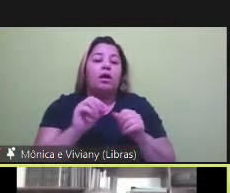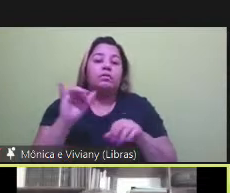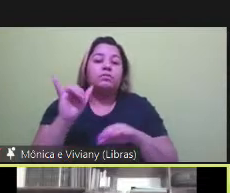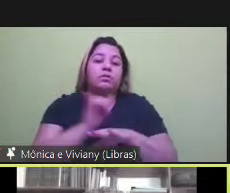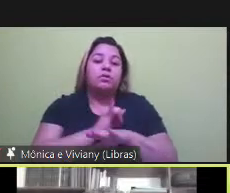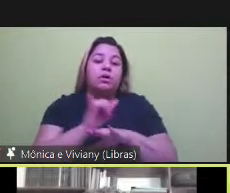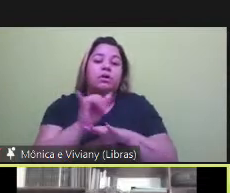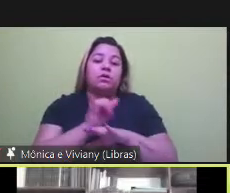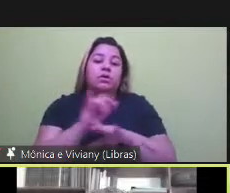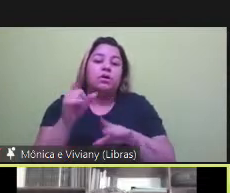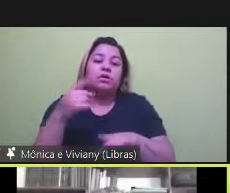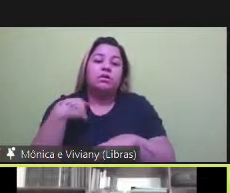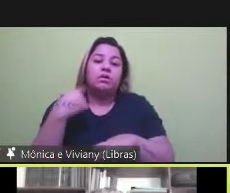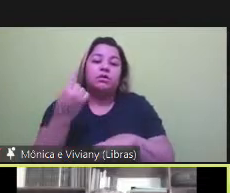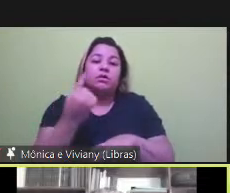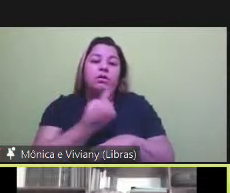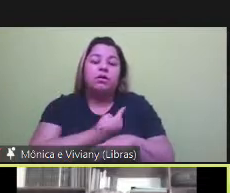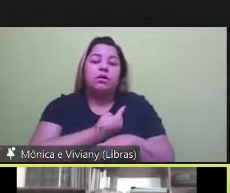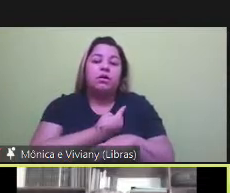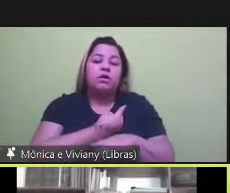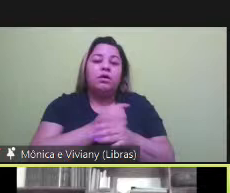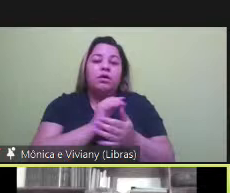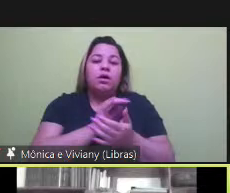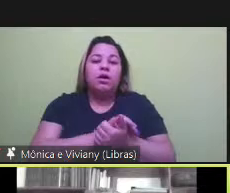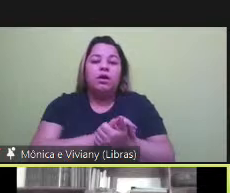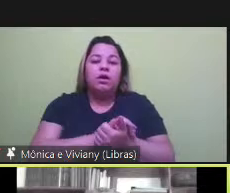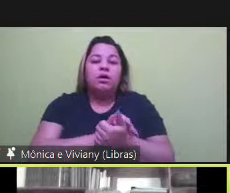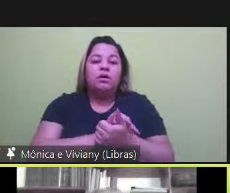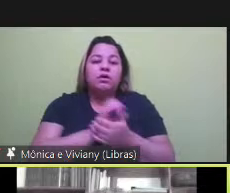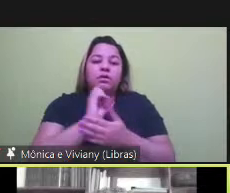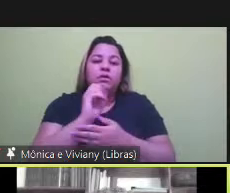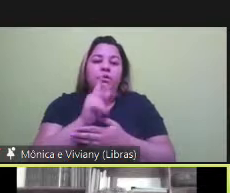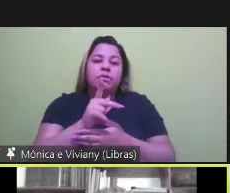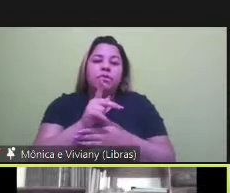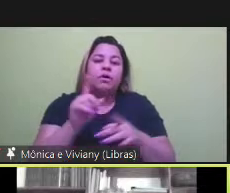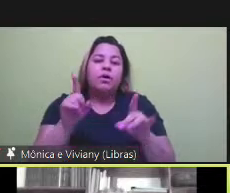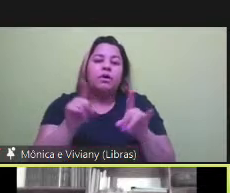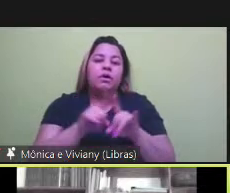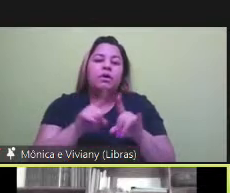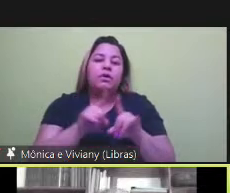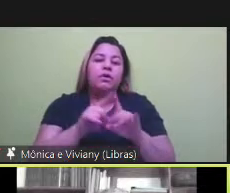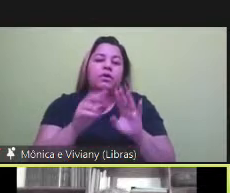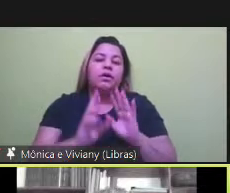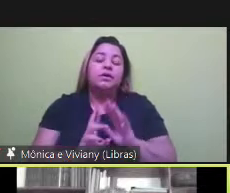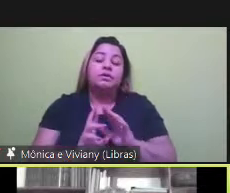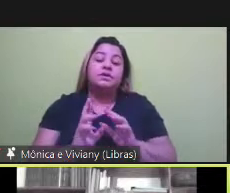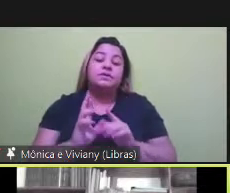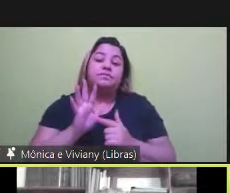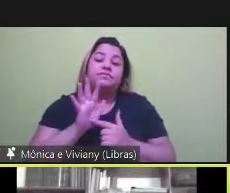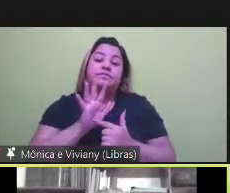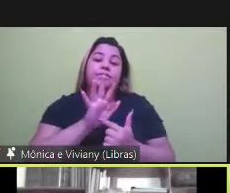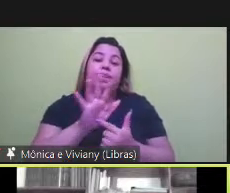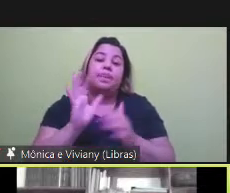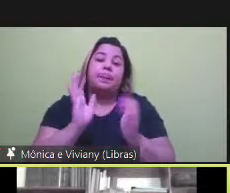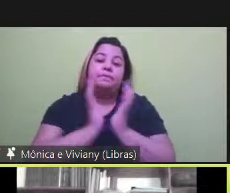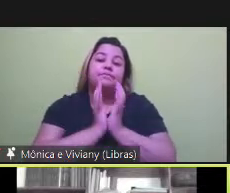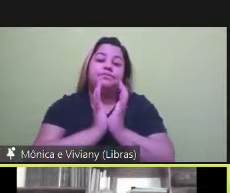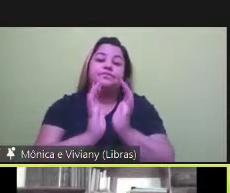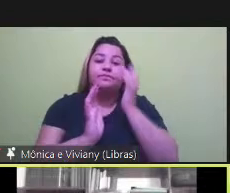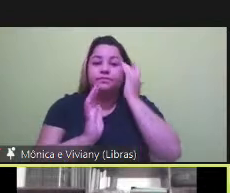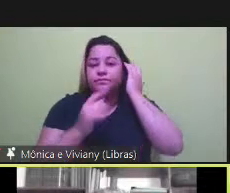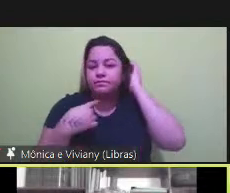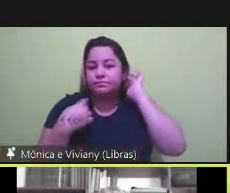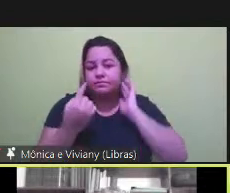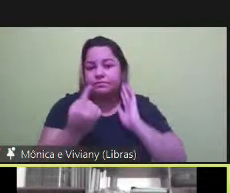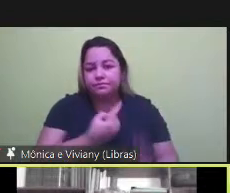of health. And then we have the aspects of that we want to promote